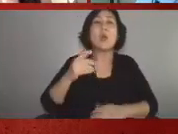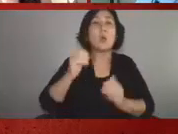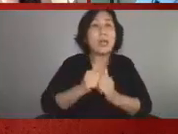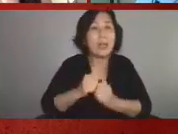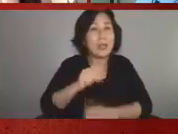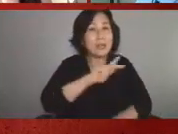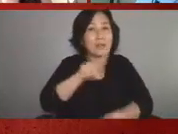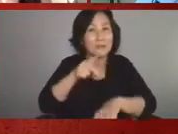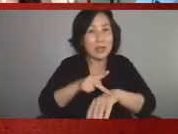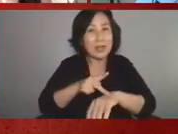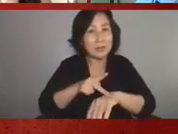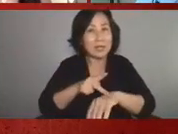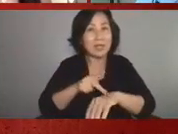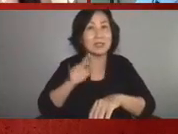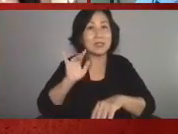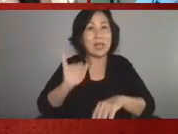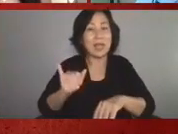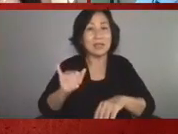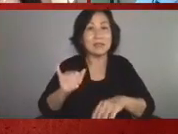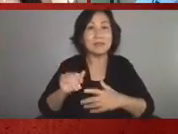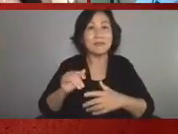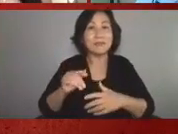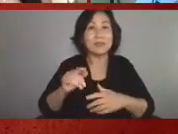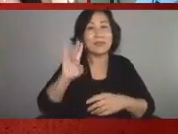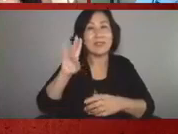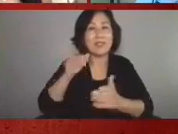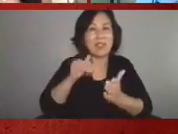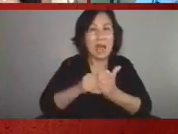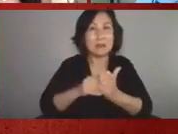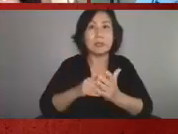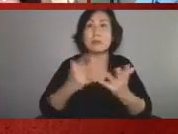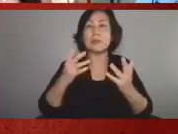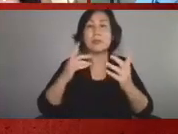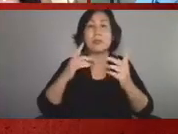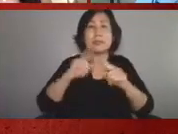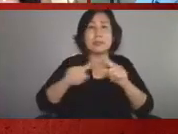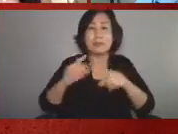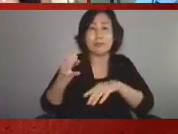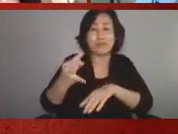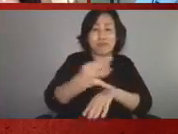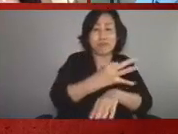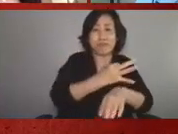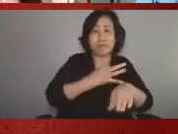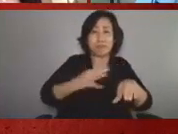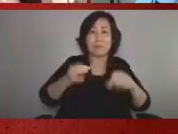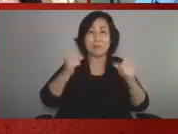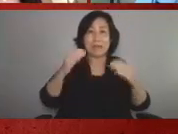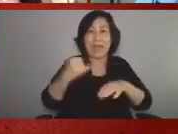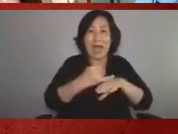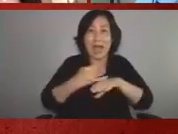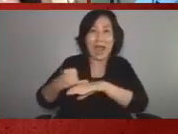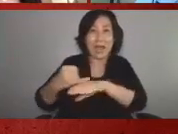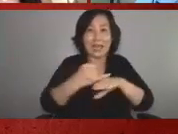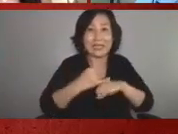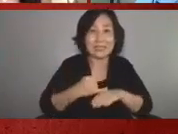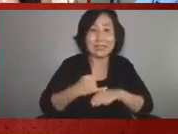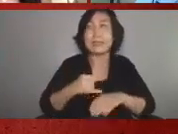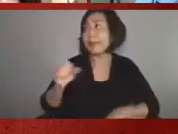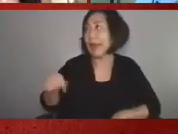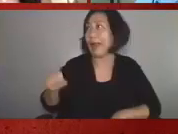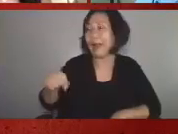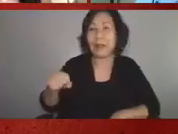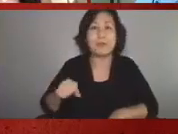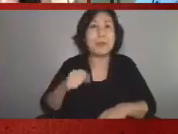Philippines being an archipelago of 7,000 plus islands. Yeah, you can have two islands. Yeah,